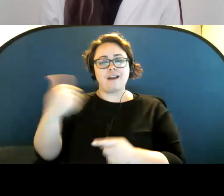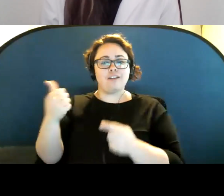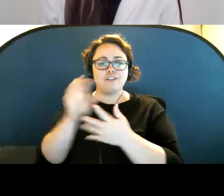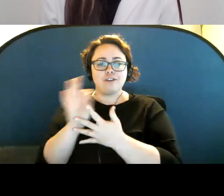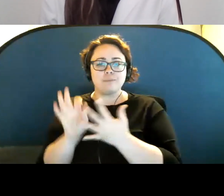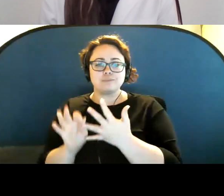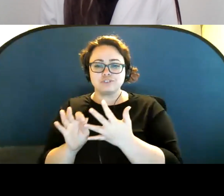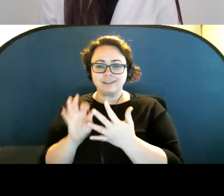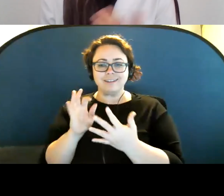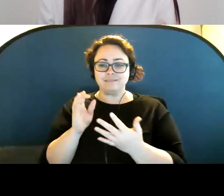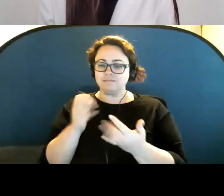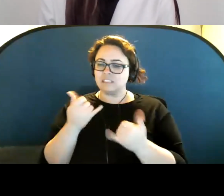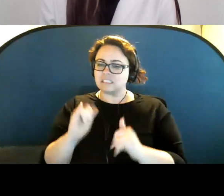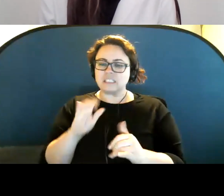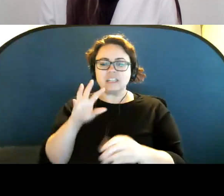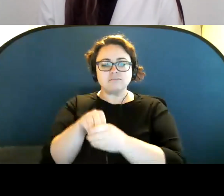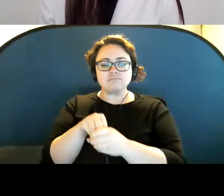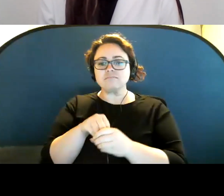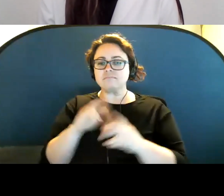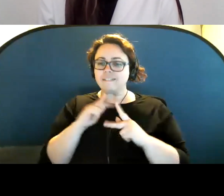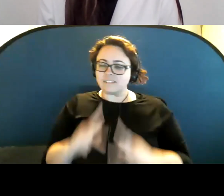activity into the everyday,